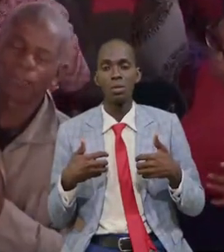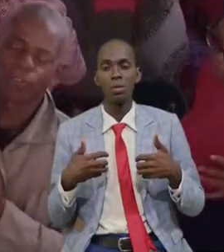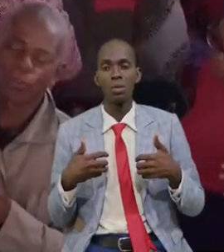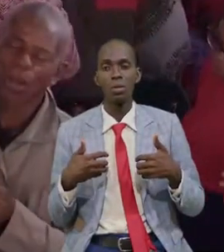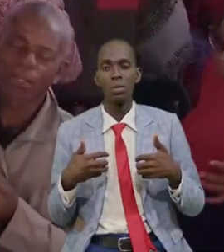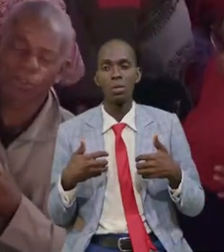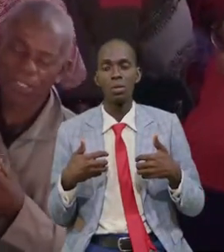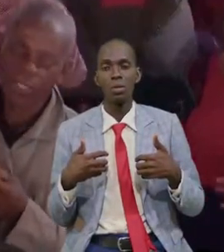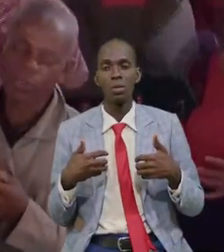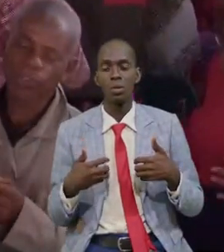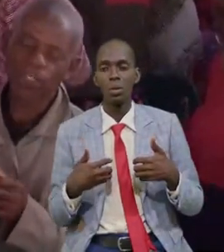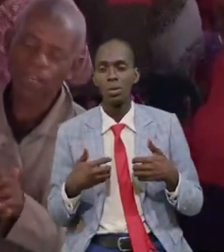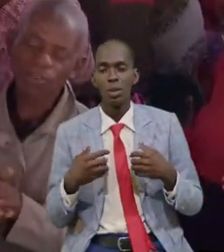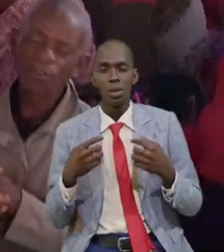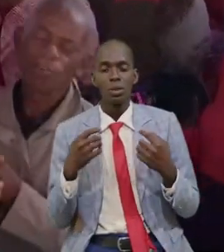transgression,